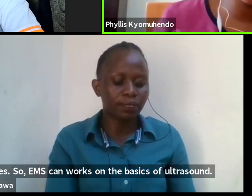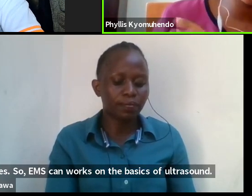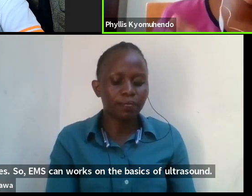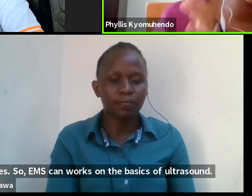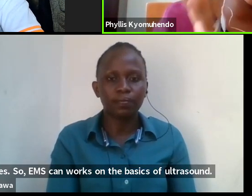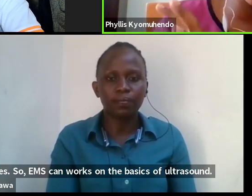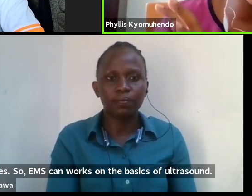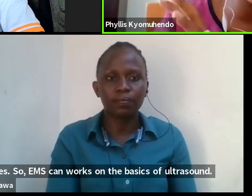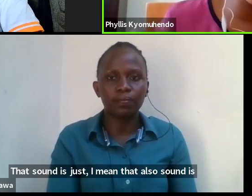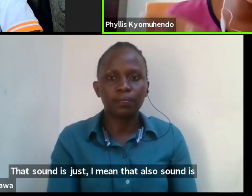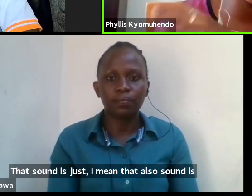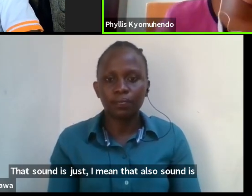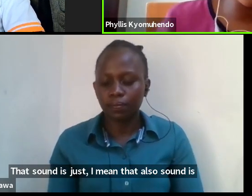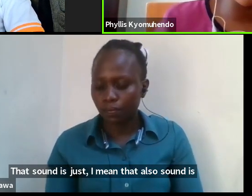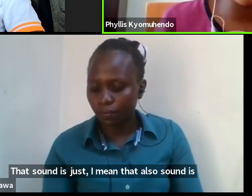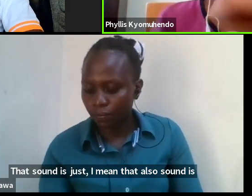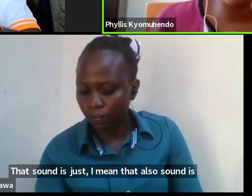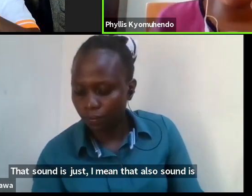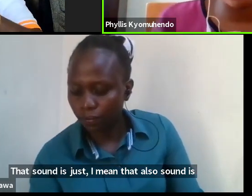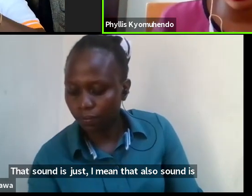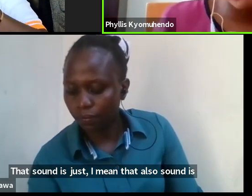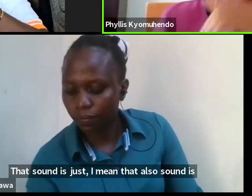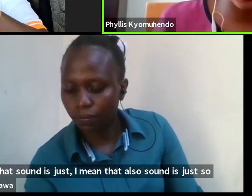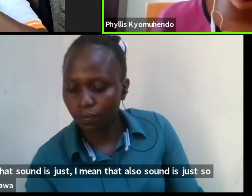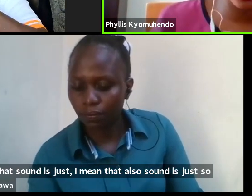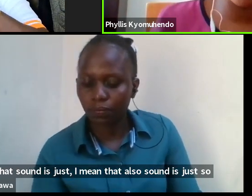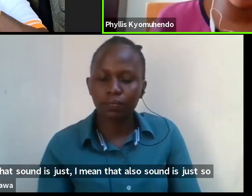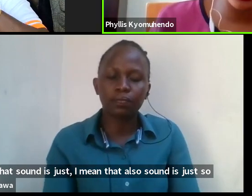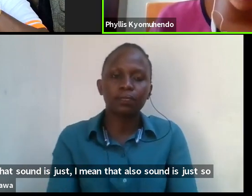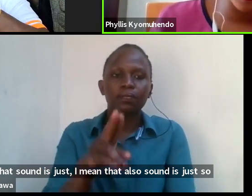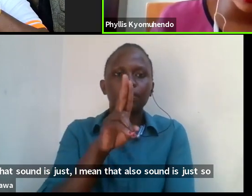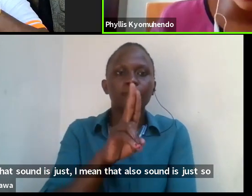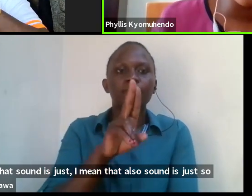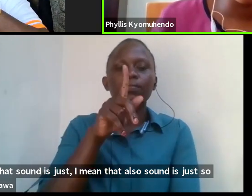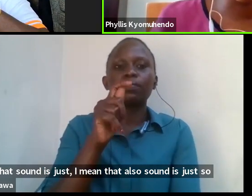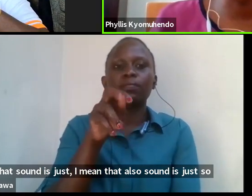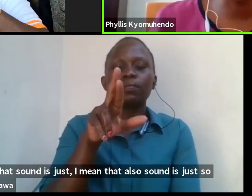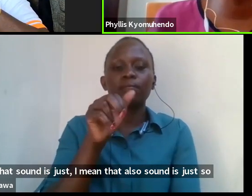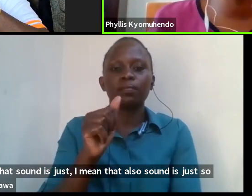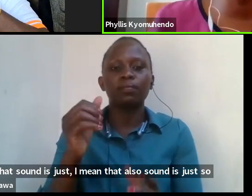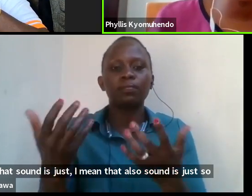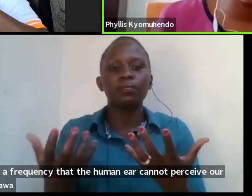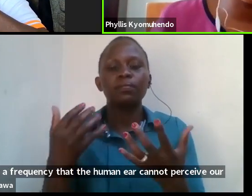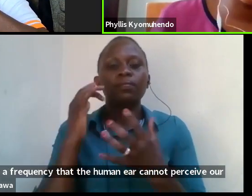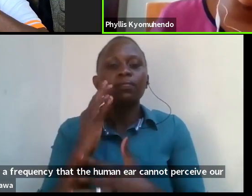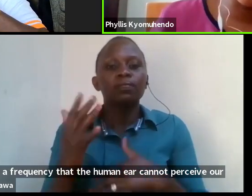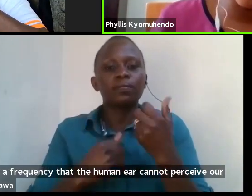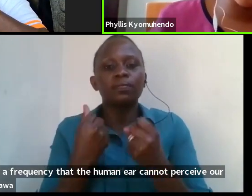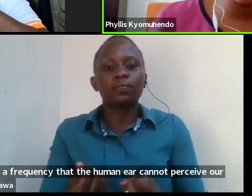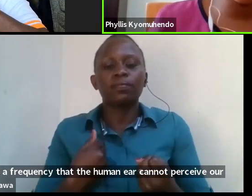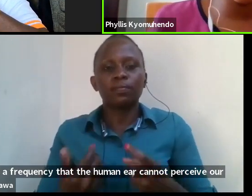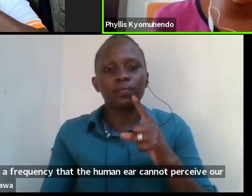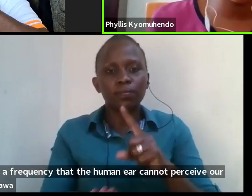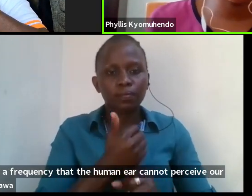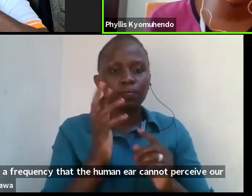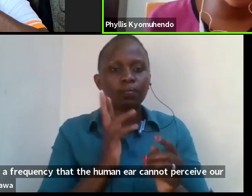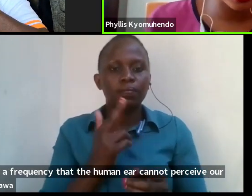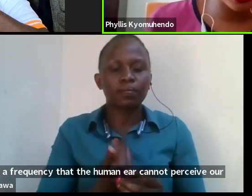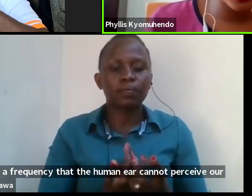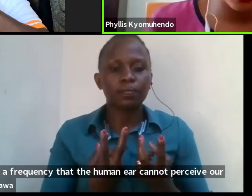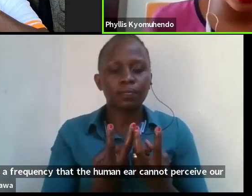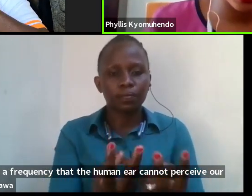That ultrasound is just sound at a frequency that the human ear cannot perceive. Our journey in ICT started